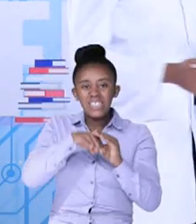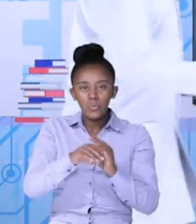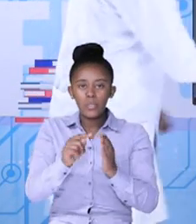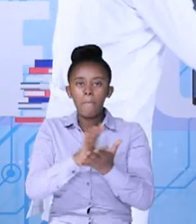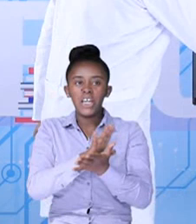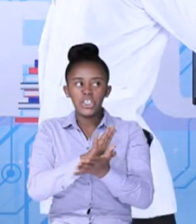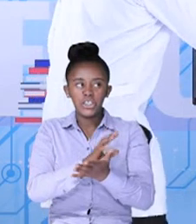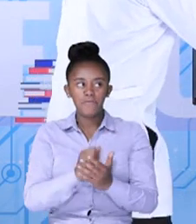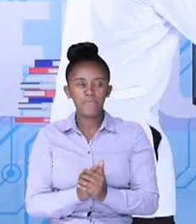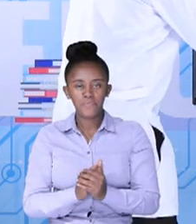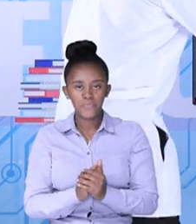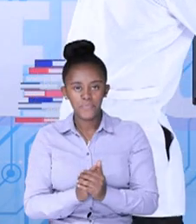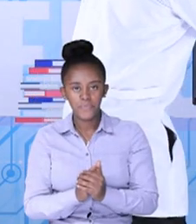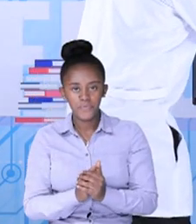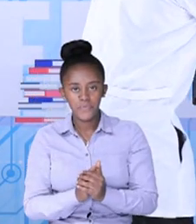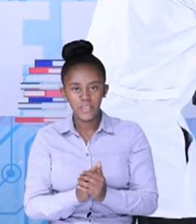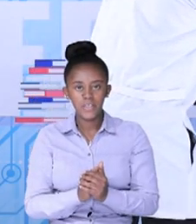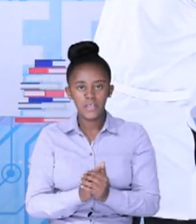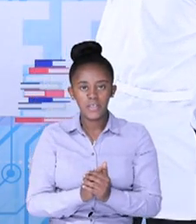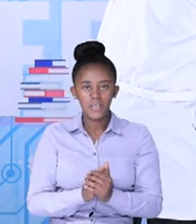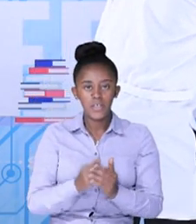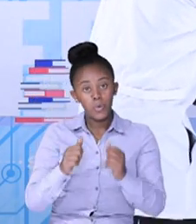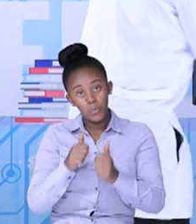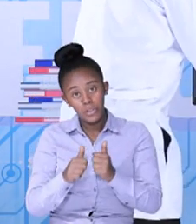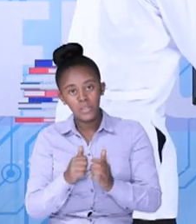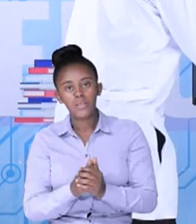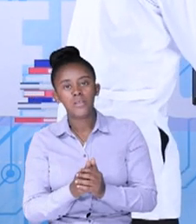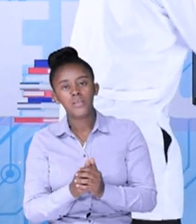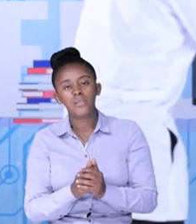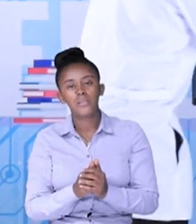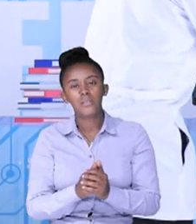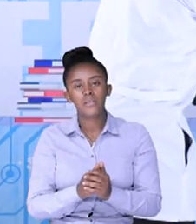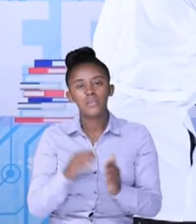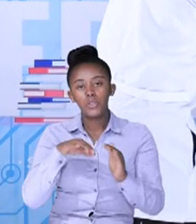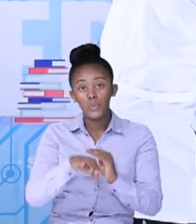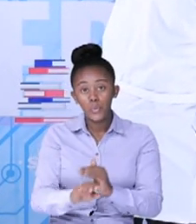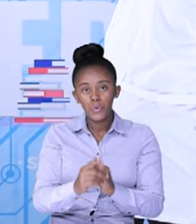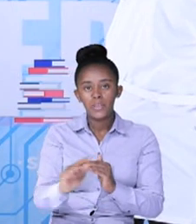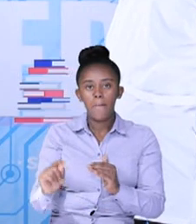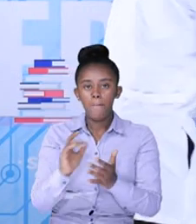page, suppose here we have a magnetic field which is acting into the page.